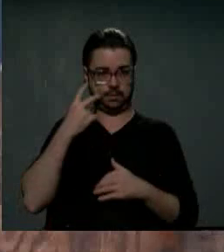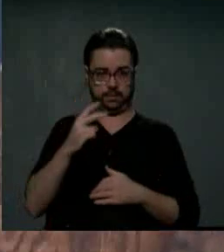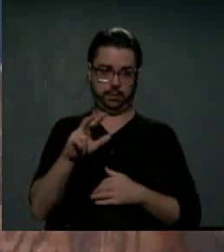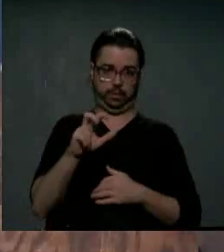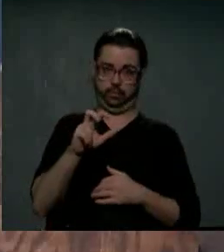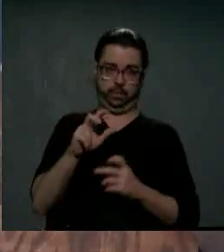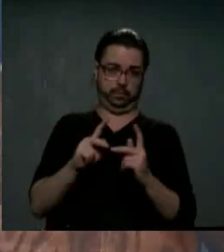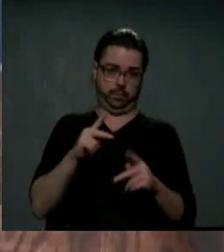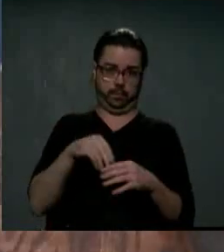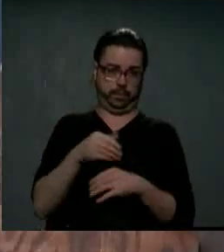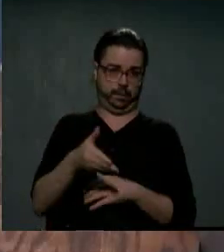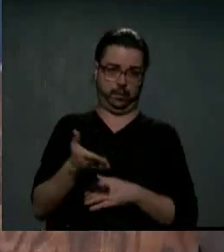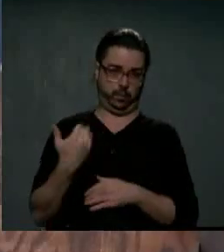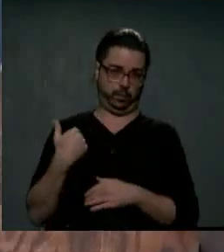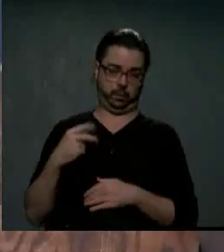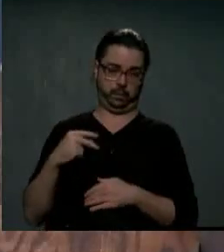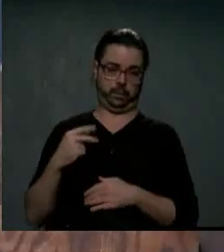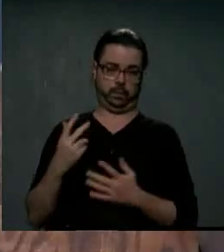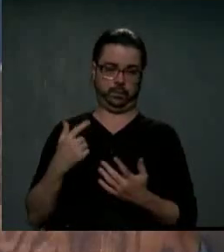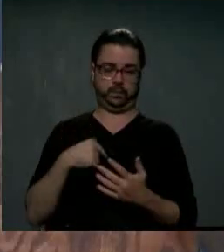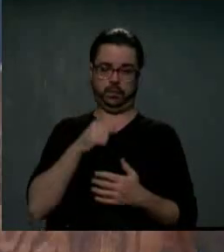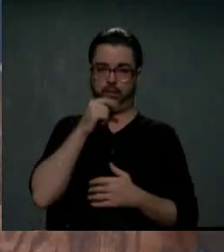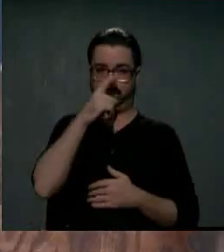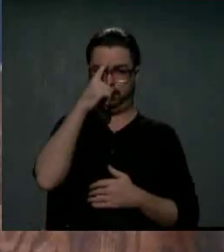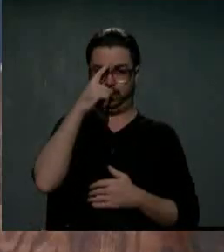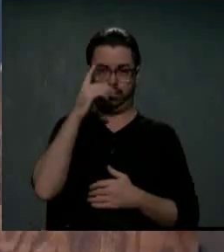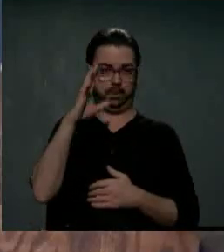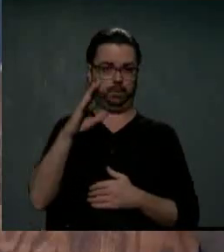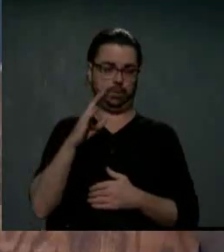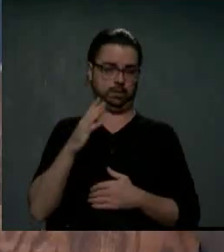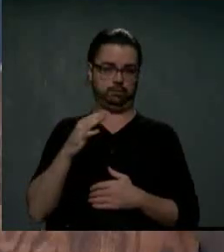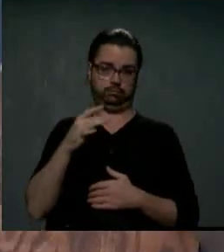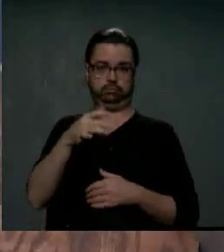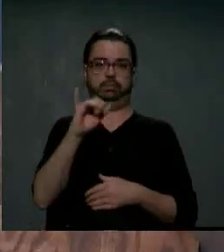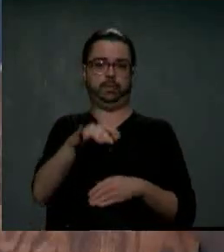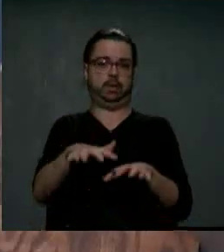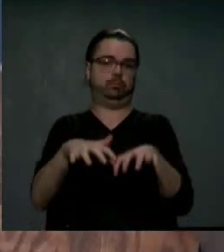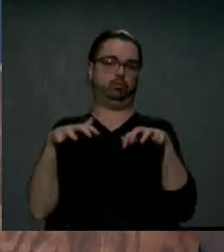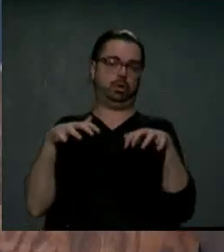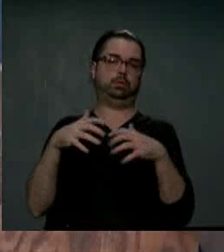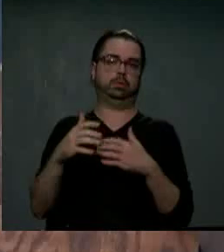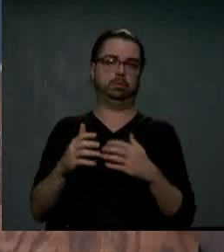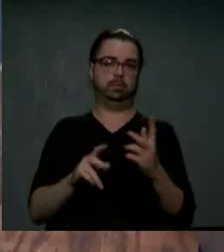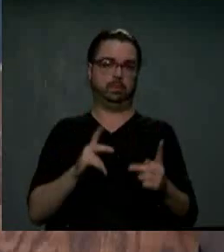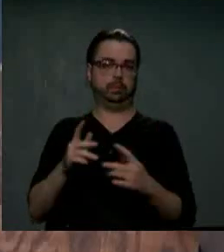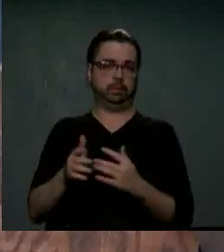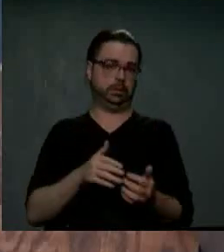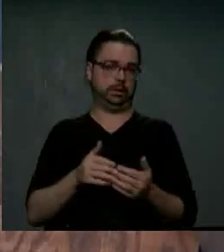in there before, so I don't think it's going to ever get that crowded